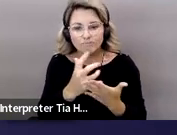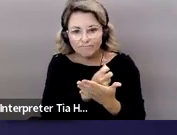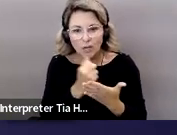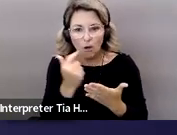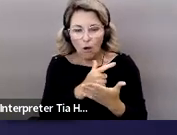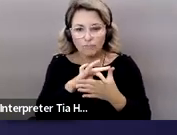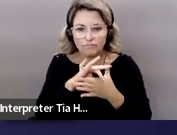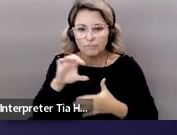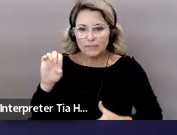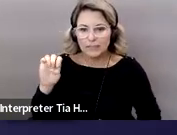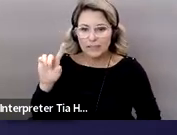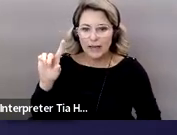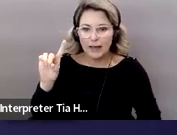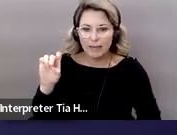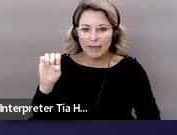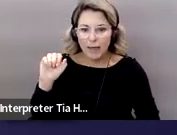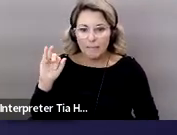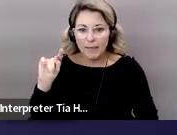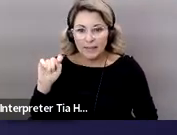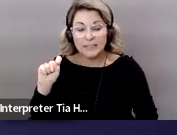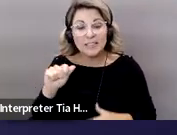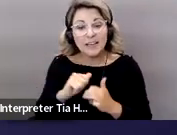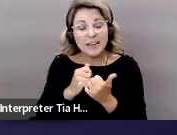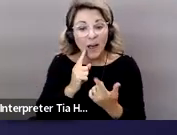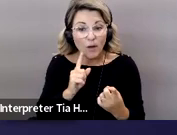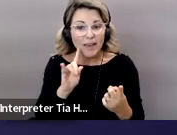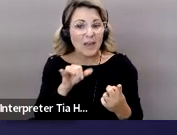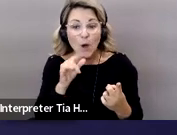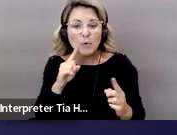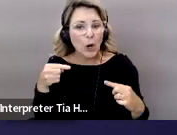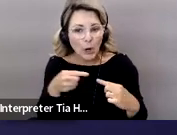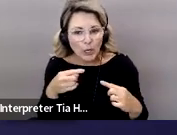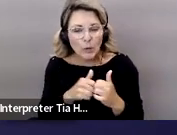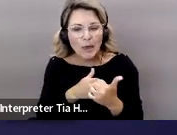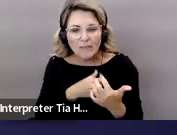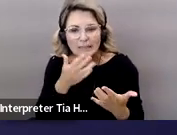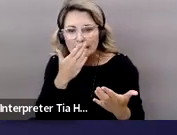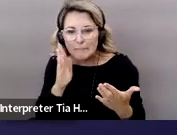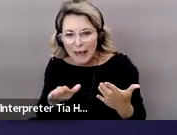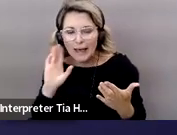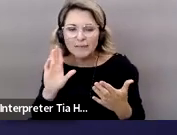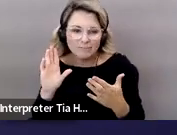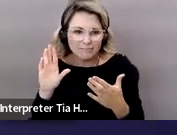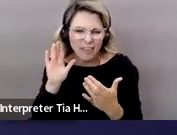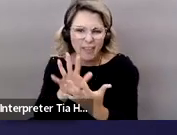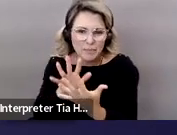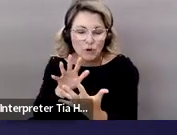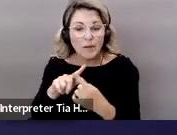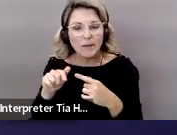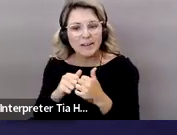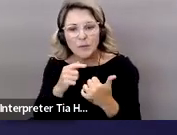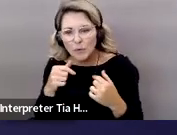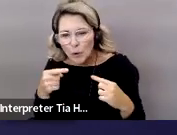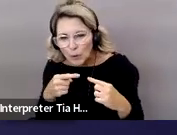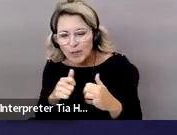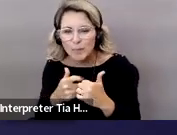abstract, but it can't hurt you not to have a good one, if that makes any sense whatsoever. So it is essential, even though it's usually not part